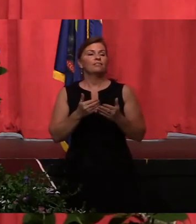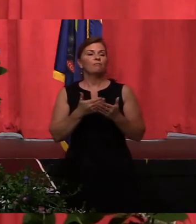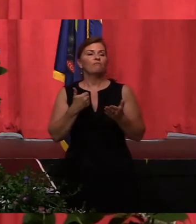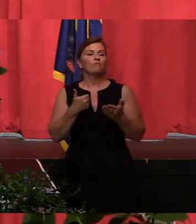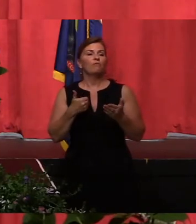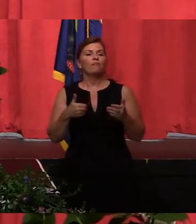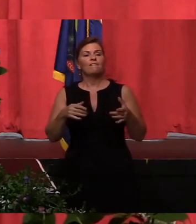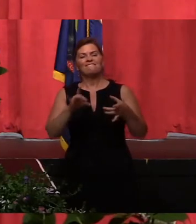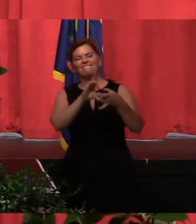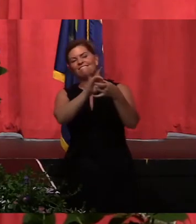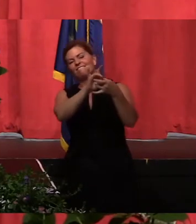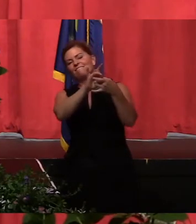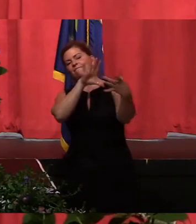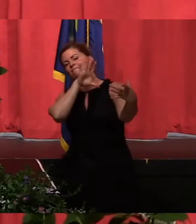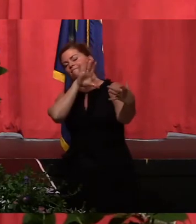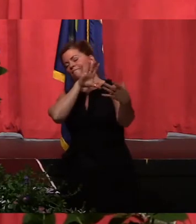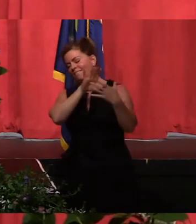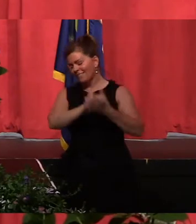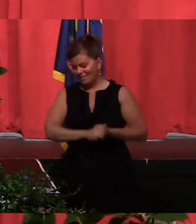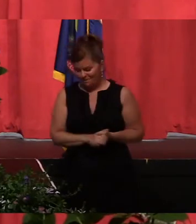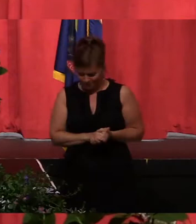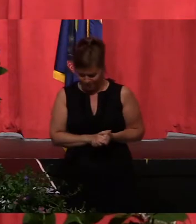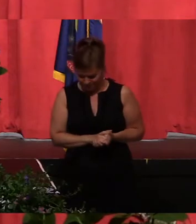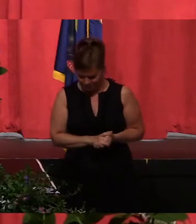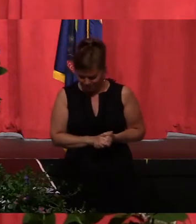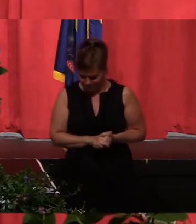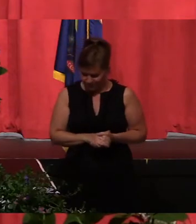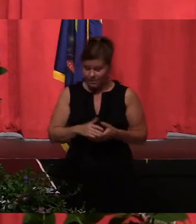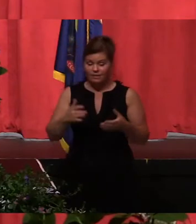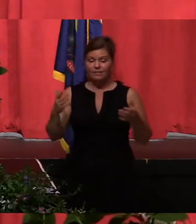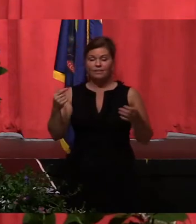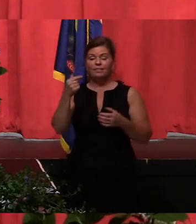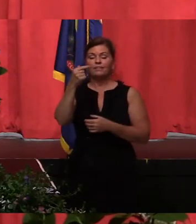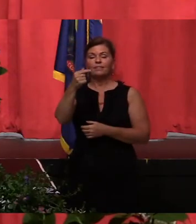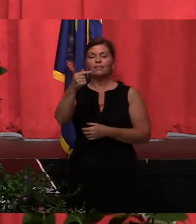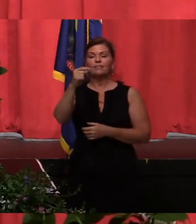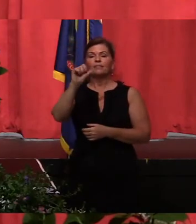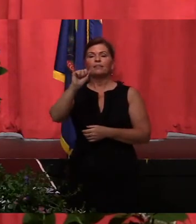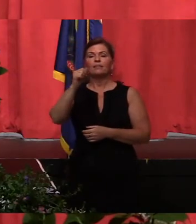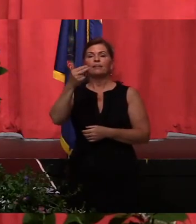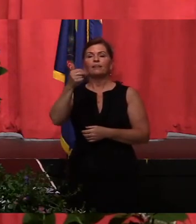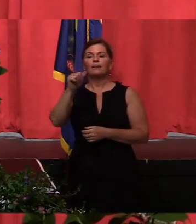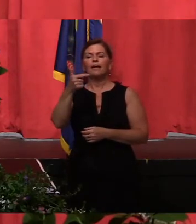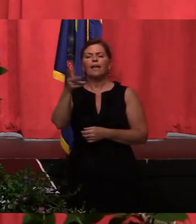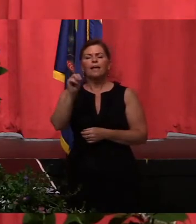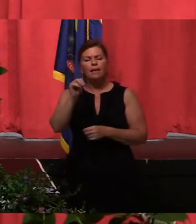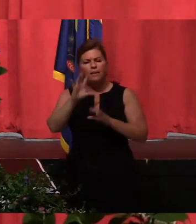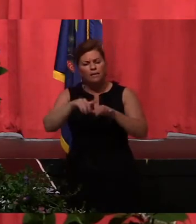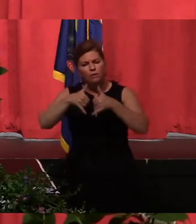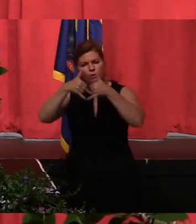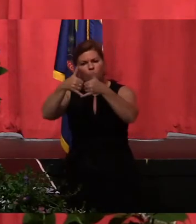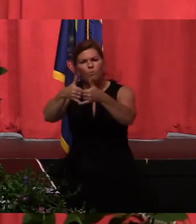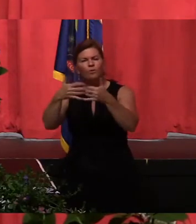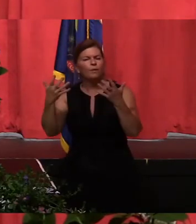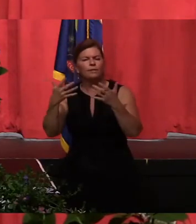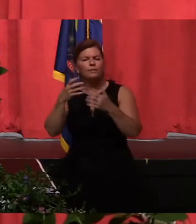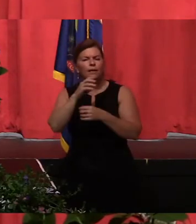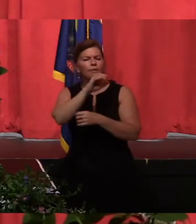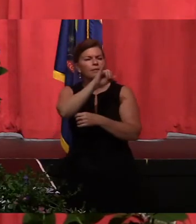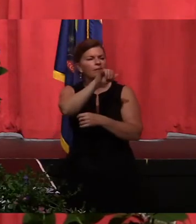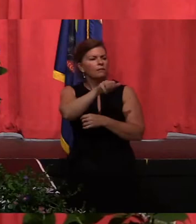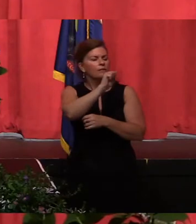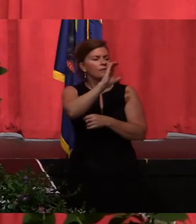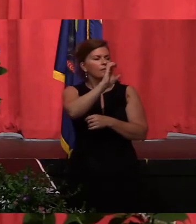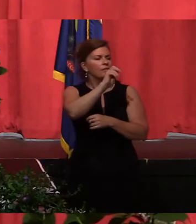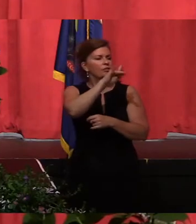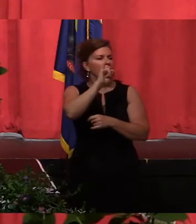in the wild. So the Gehagan Award, what is this? Jackie Gehagan, a